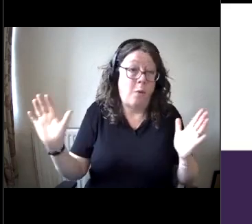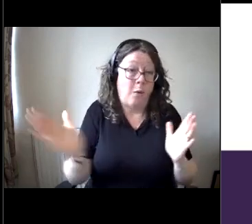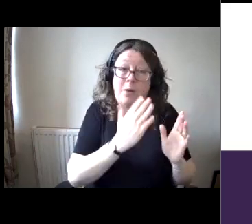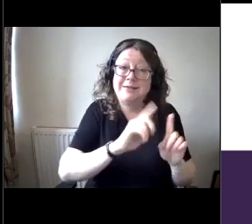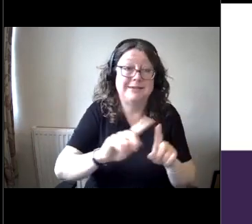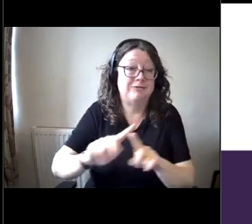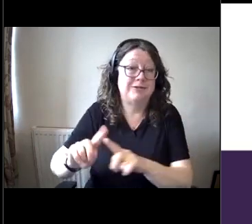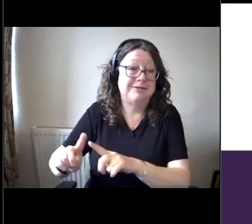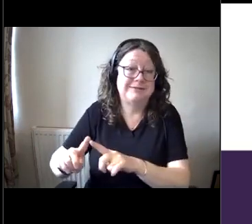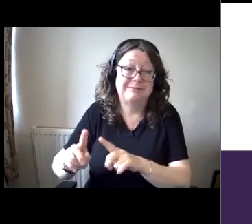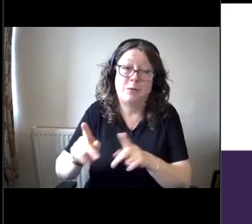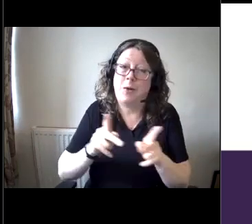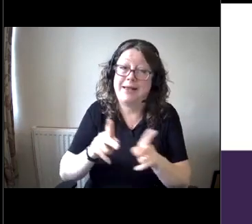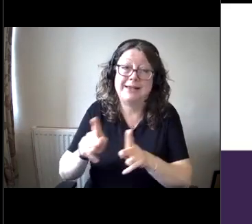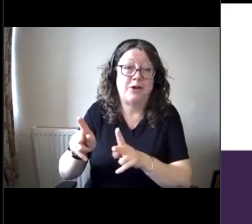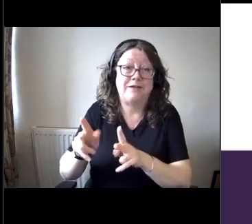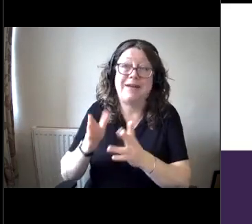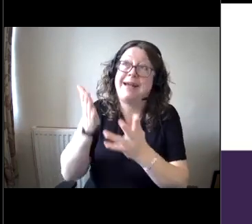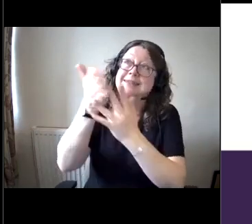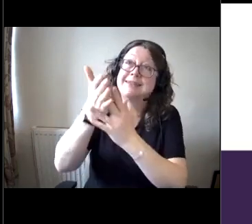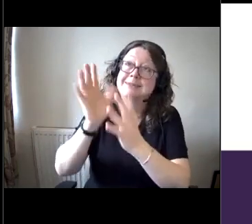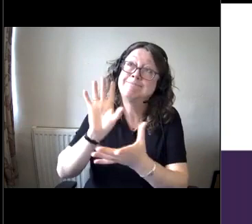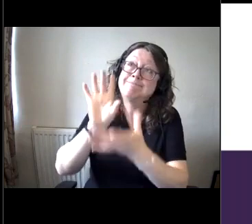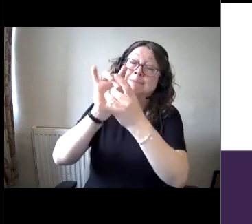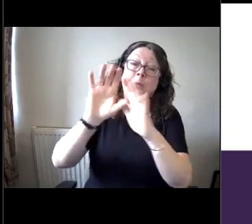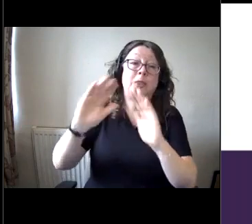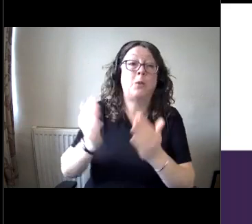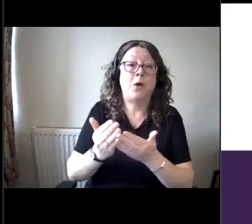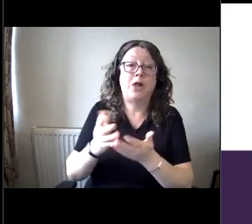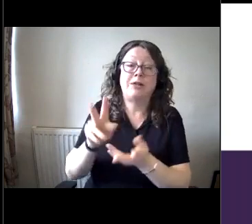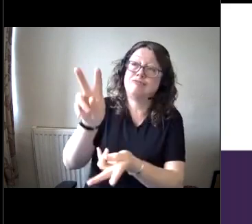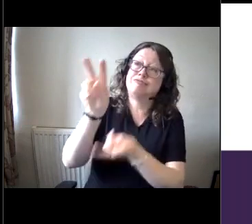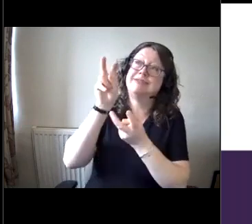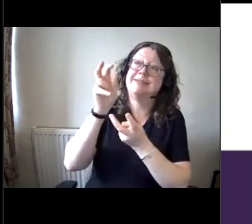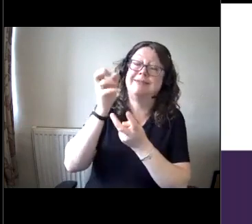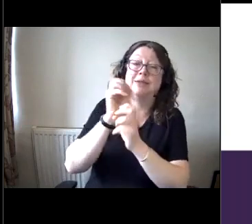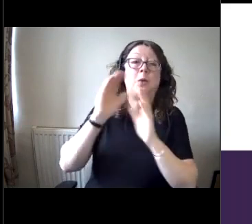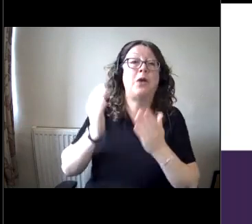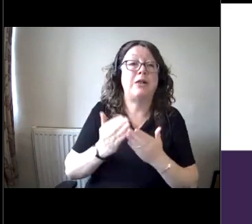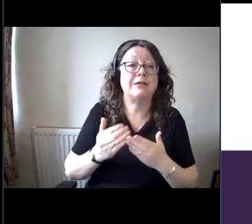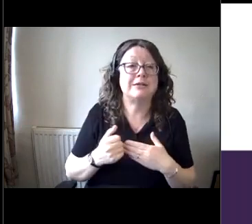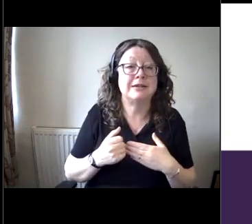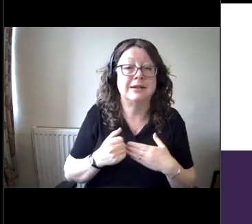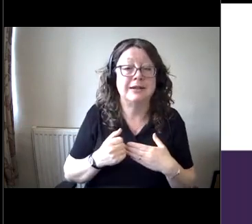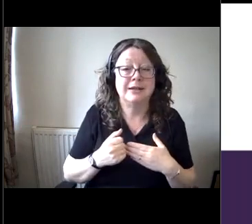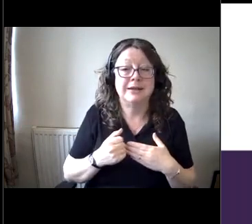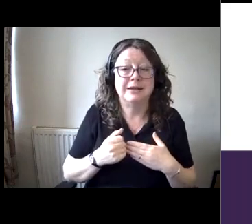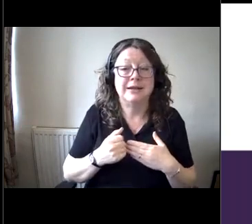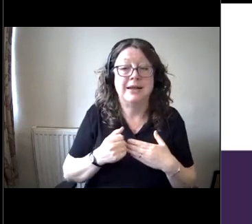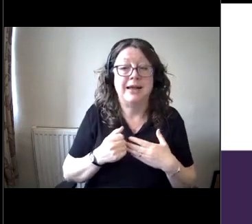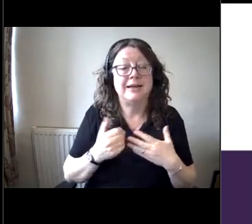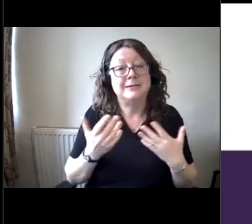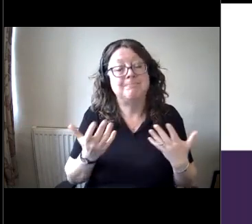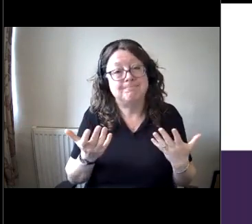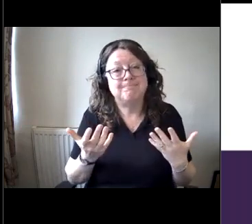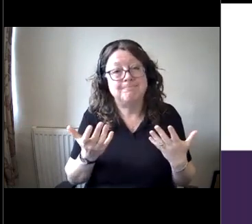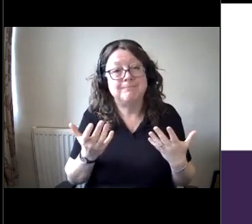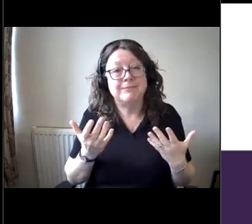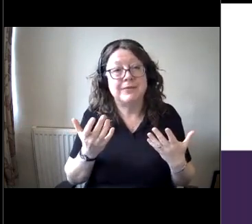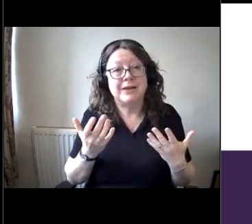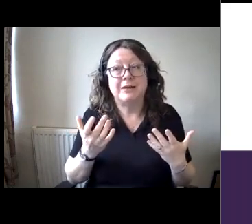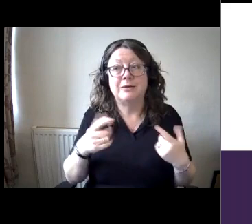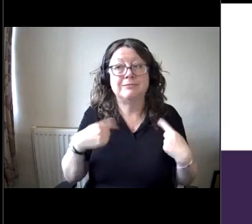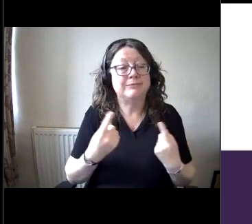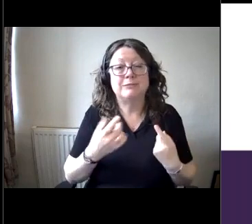different ways of accessing the world and receiving the world, and really what we don't want to